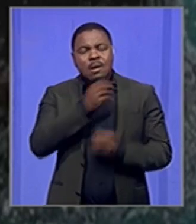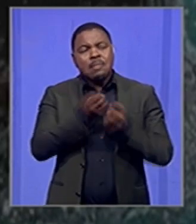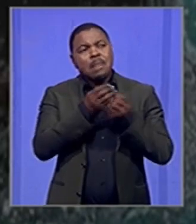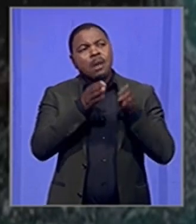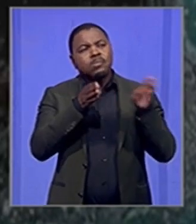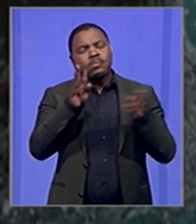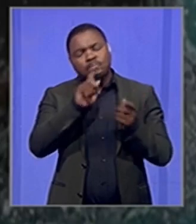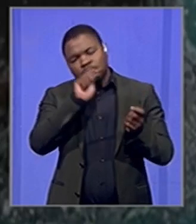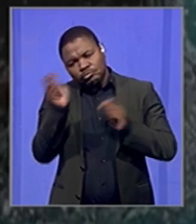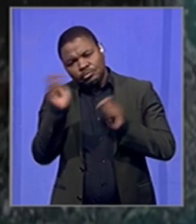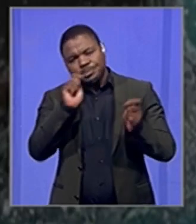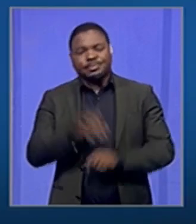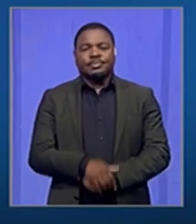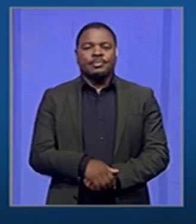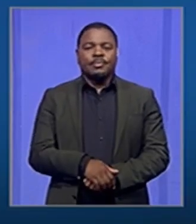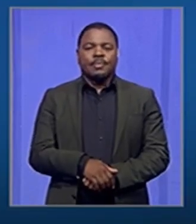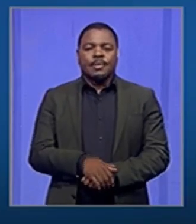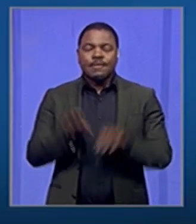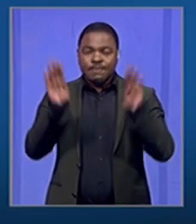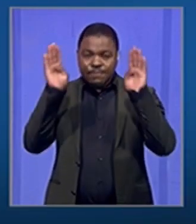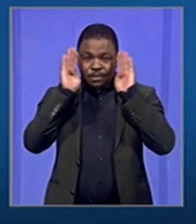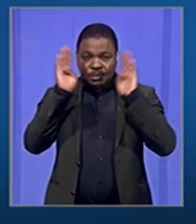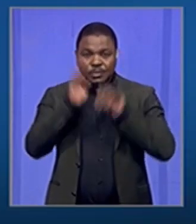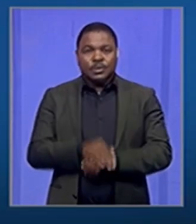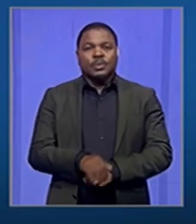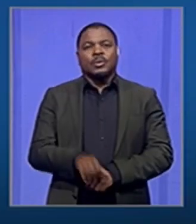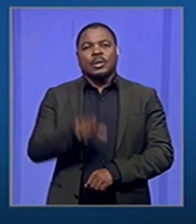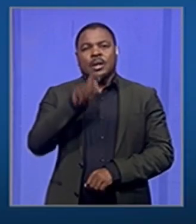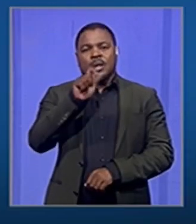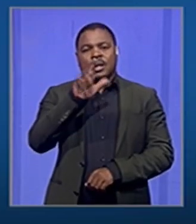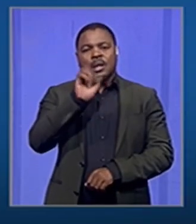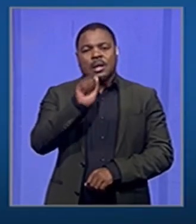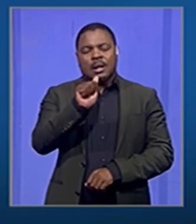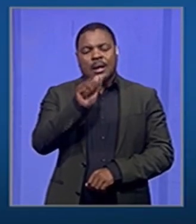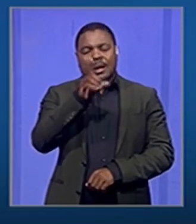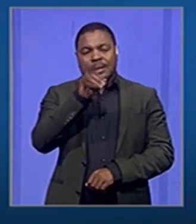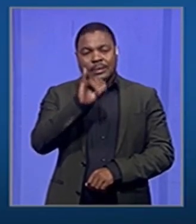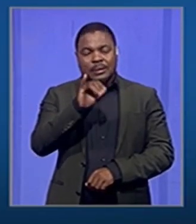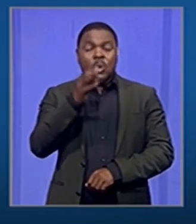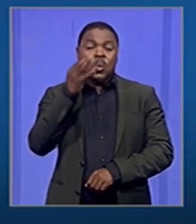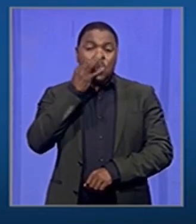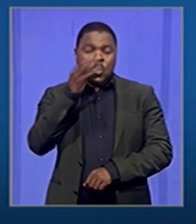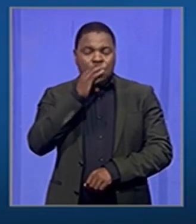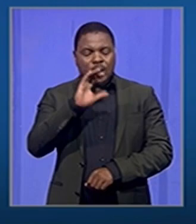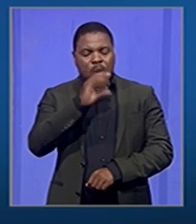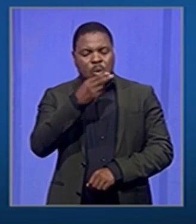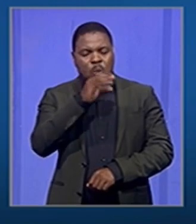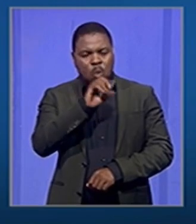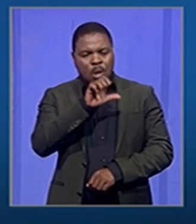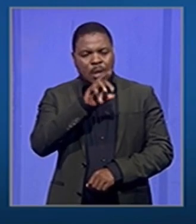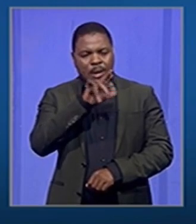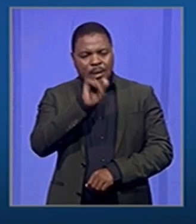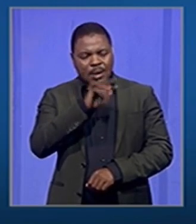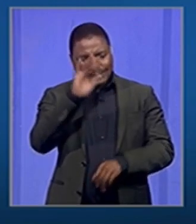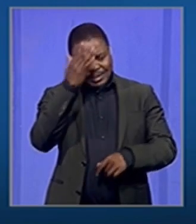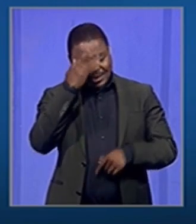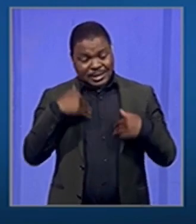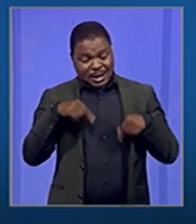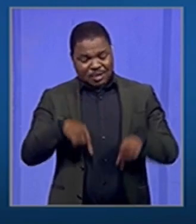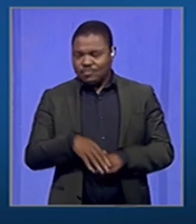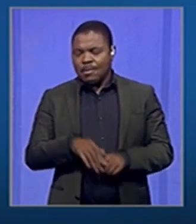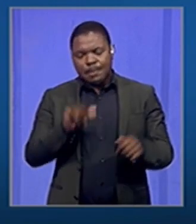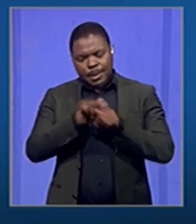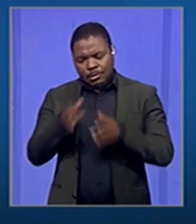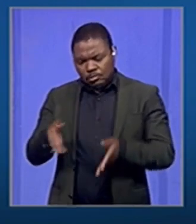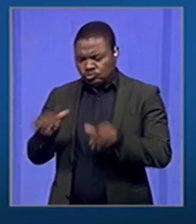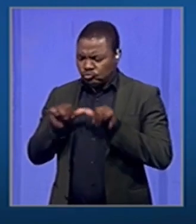dikolobetšo. Letlakaleng la Facebook Soli Tladi o re ge e le kholera ga e thome lehono ga ba tlogele badumedi ba